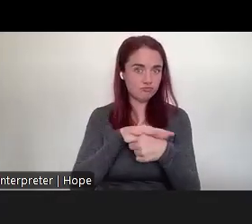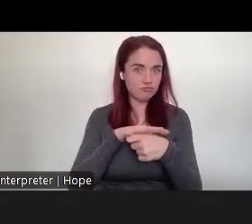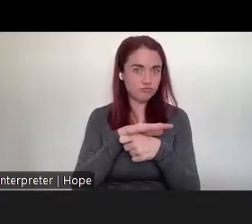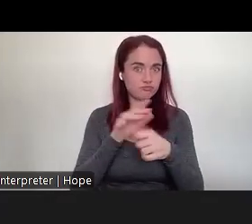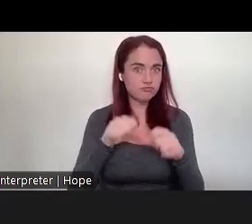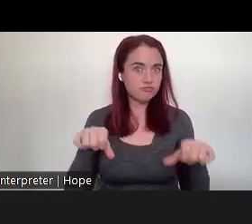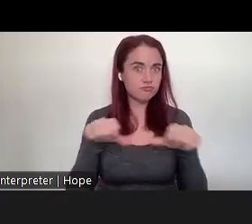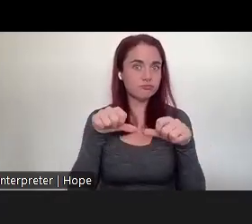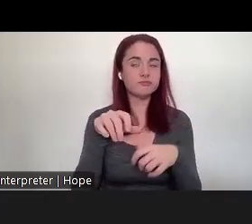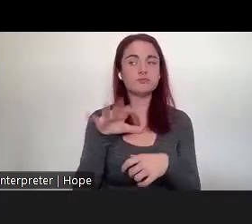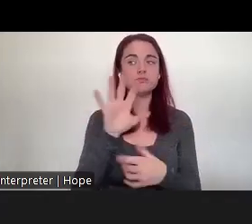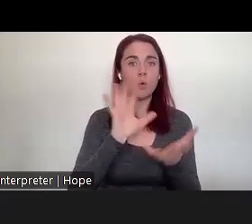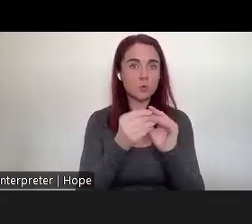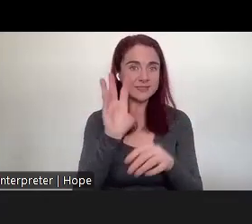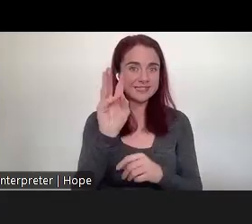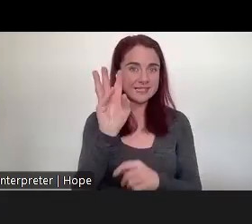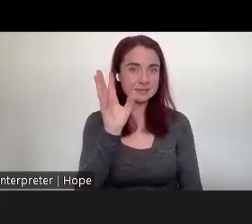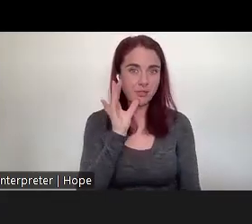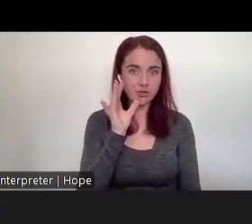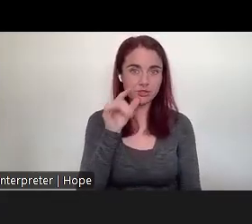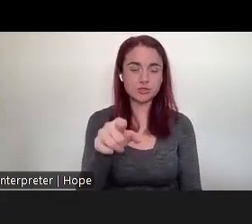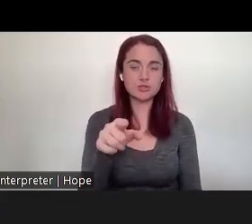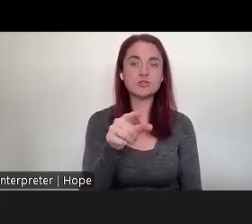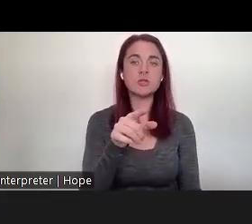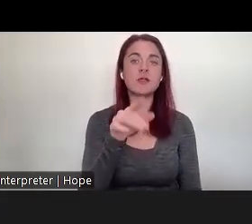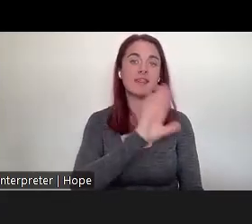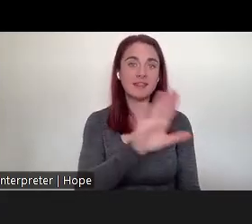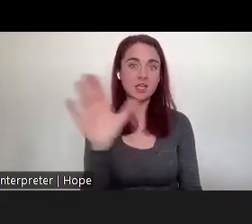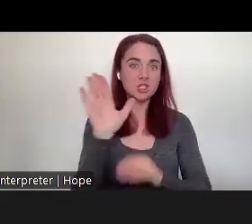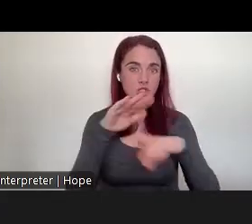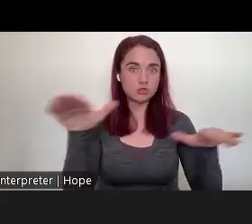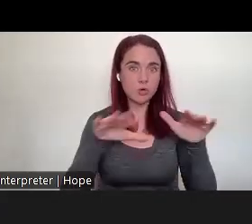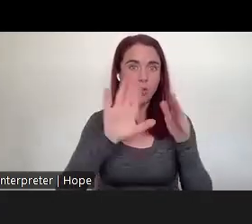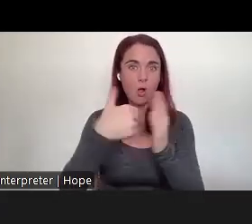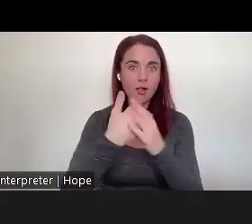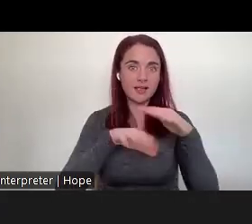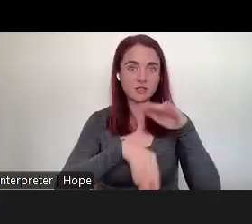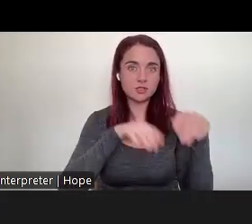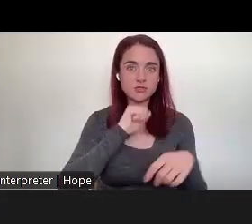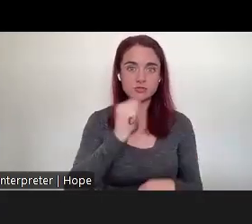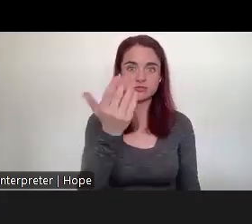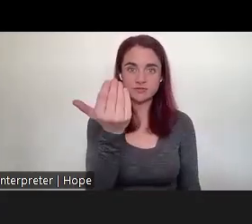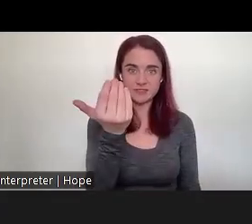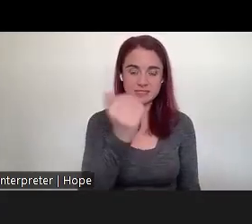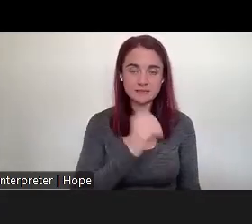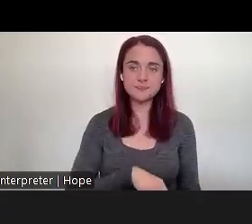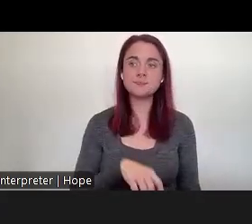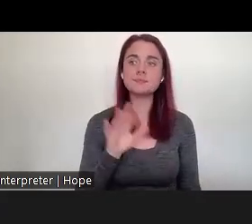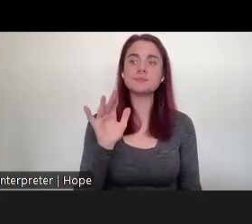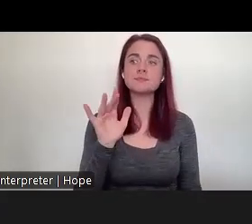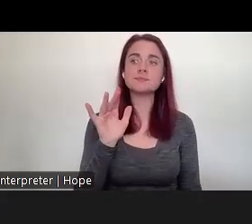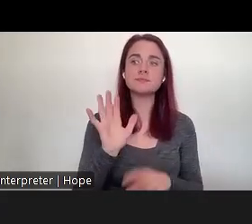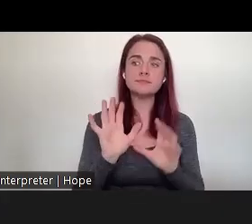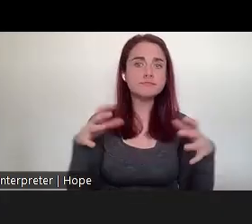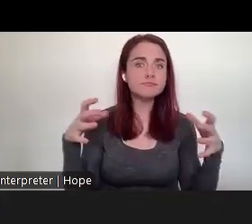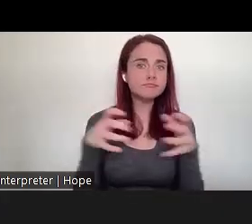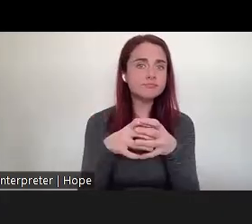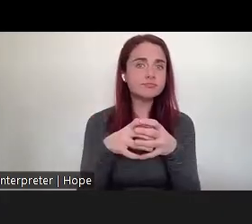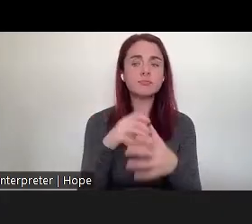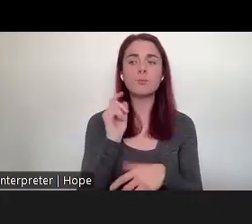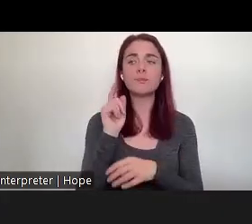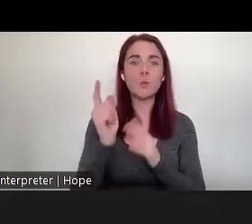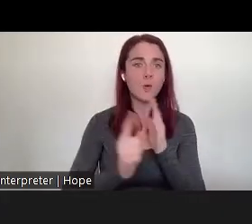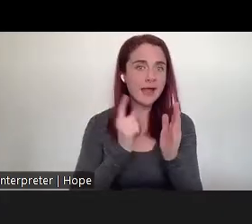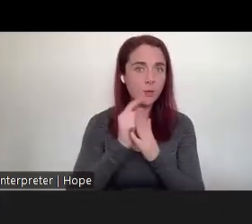being 6 mothers of children under the age of 15. And we met with them for 1 hour